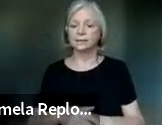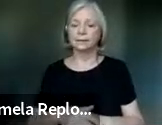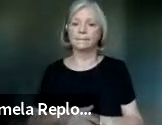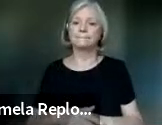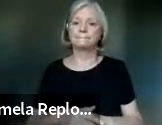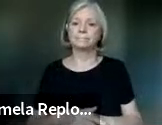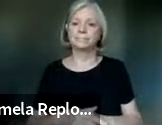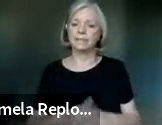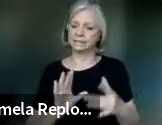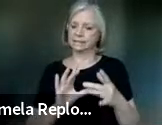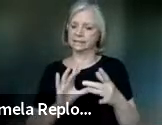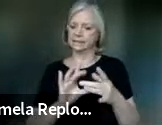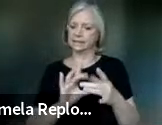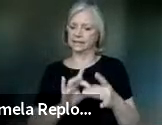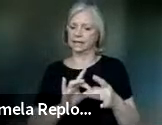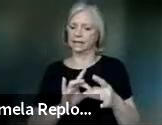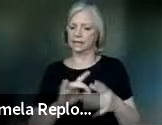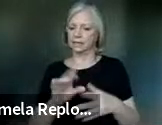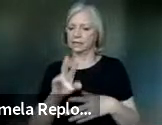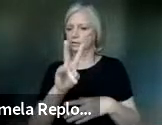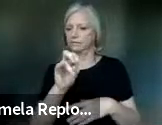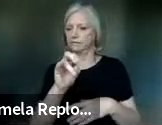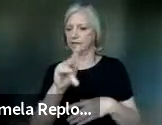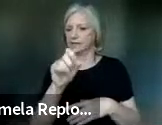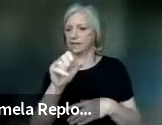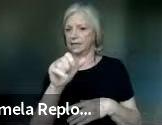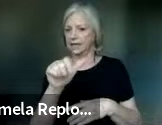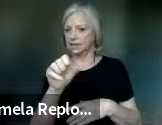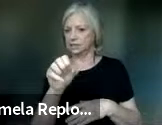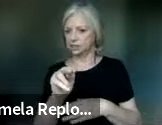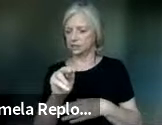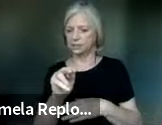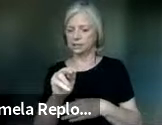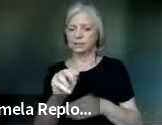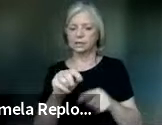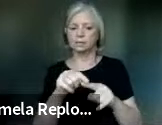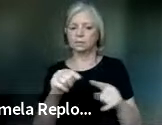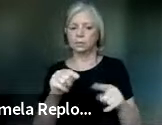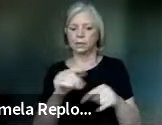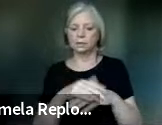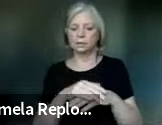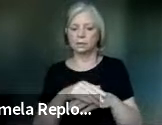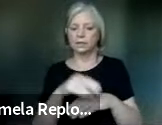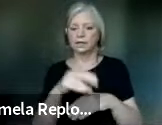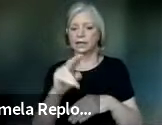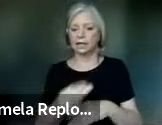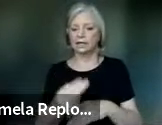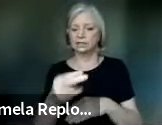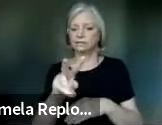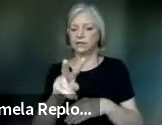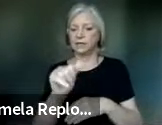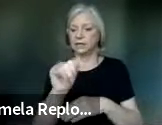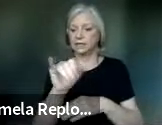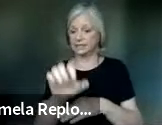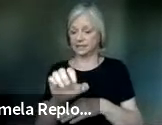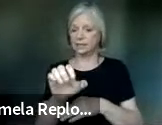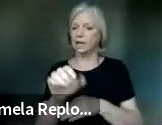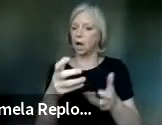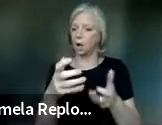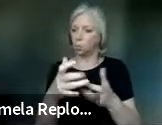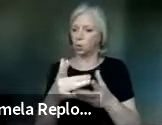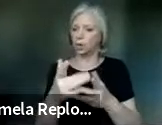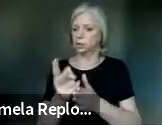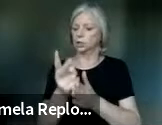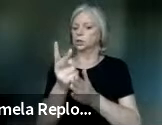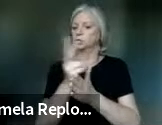and it says Alameda County ventilation guidance said businesses should operate the HVAC for 2 hours before opening and 2